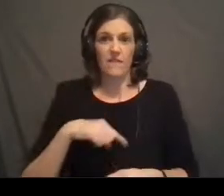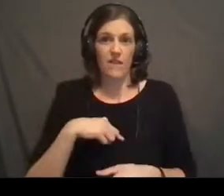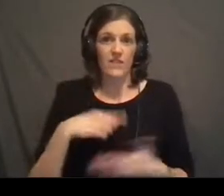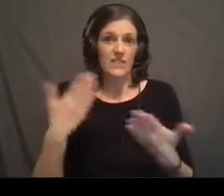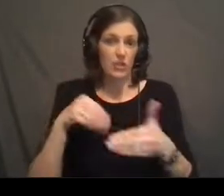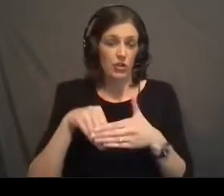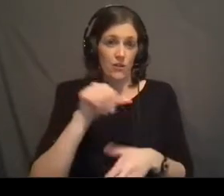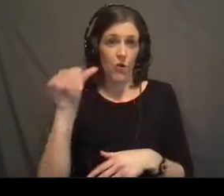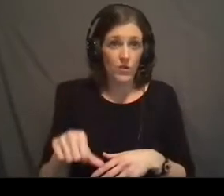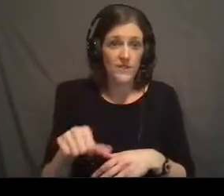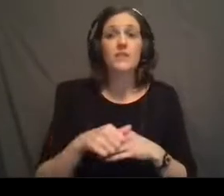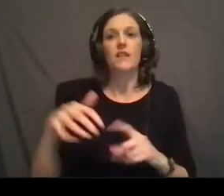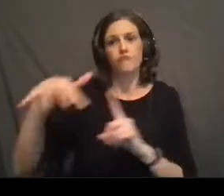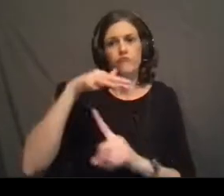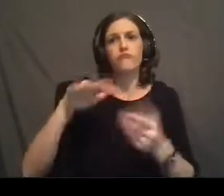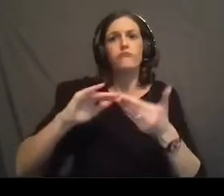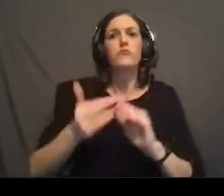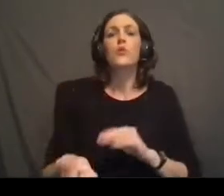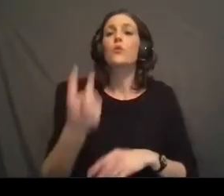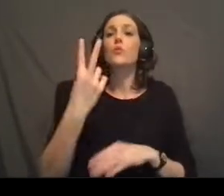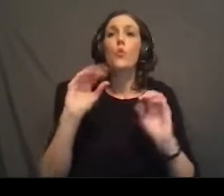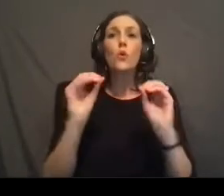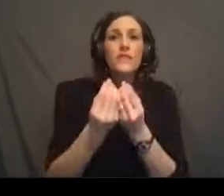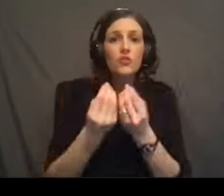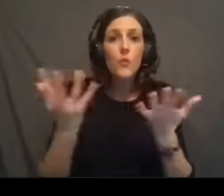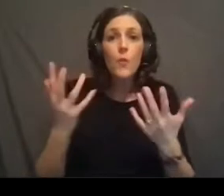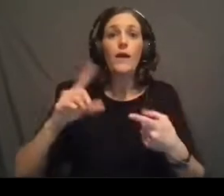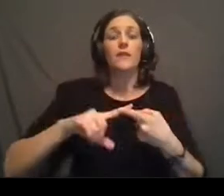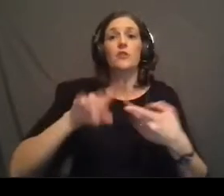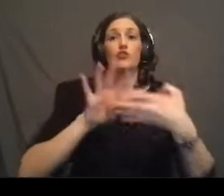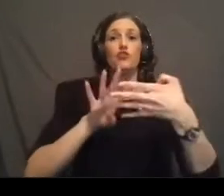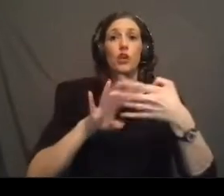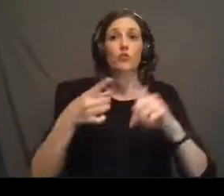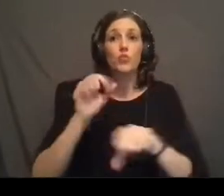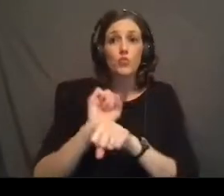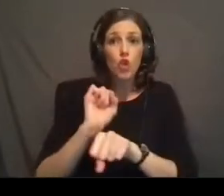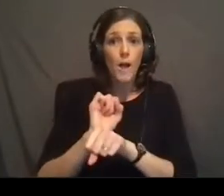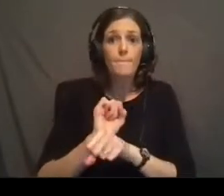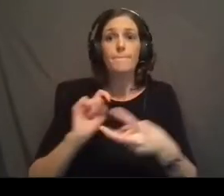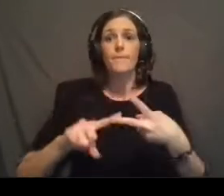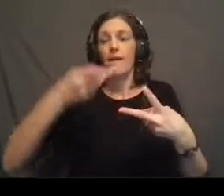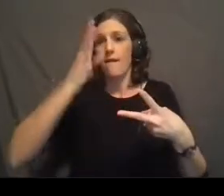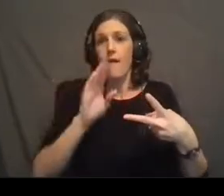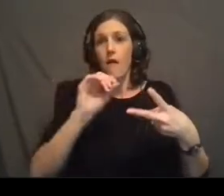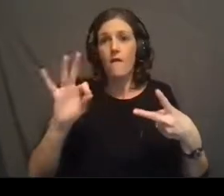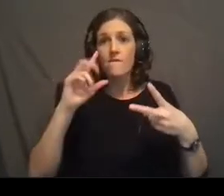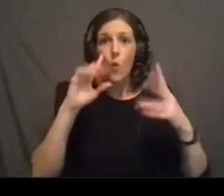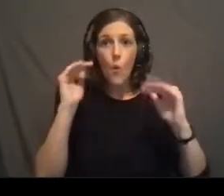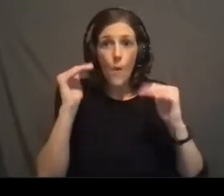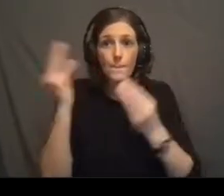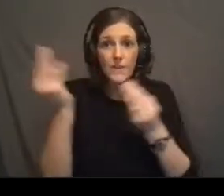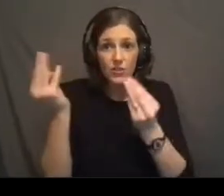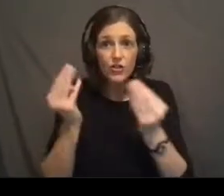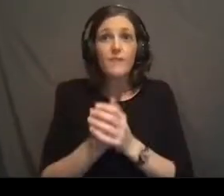and the surrounding communities. And those two organizations are Jails to Jobs and God of Hope Ministries.